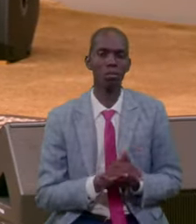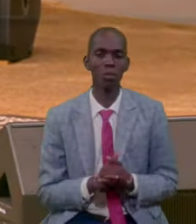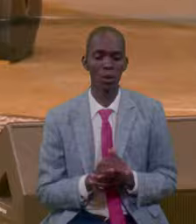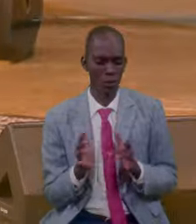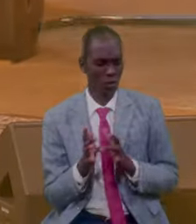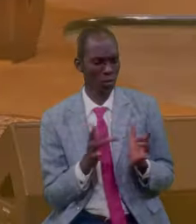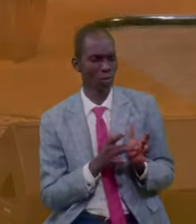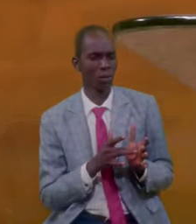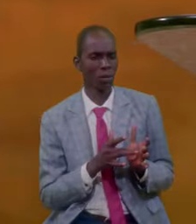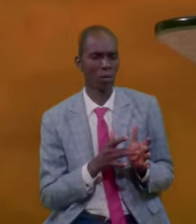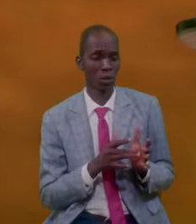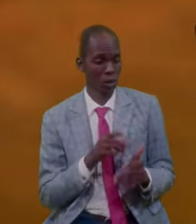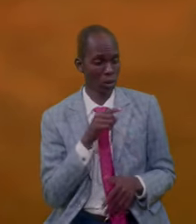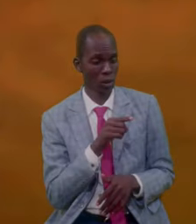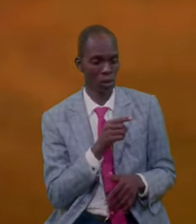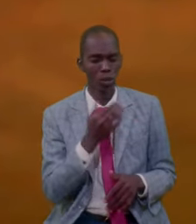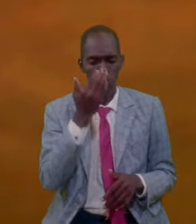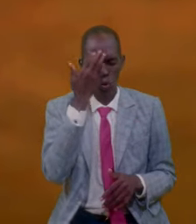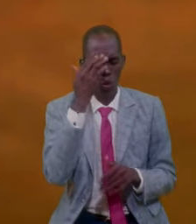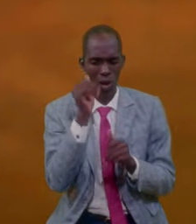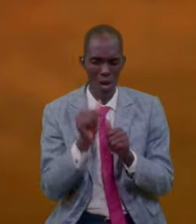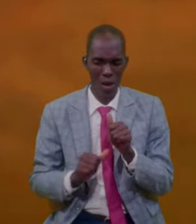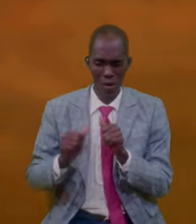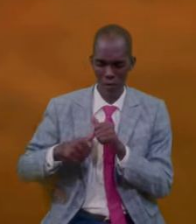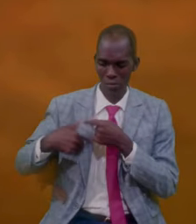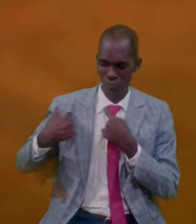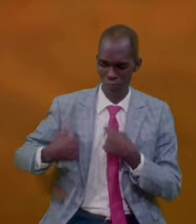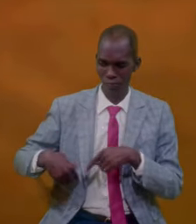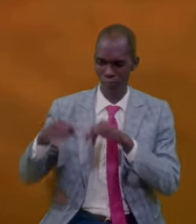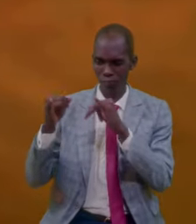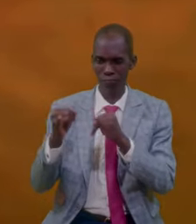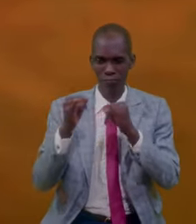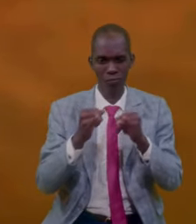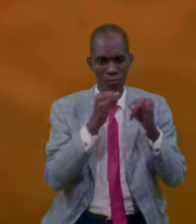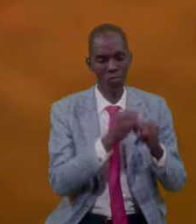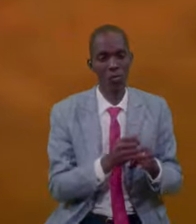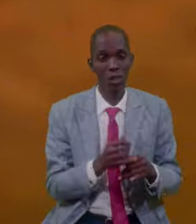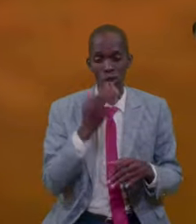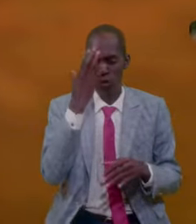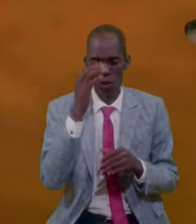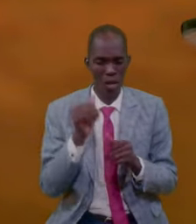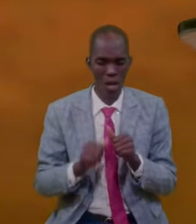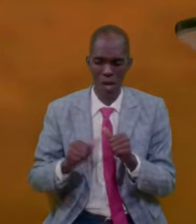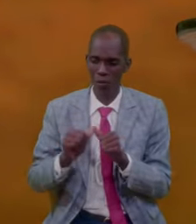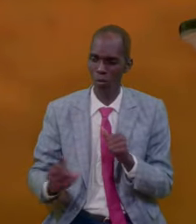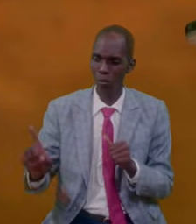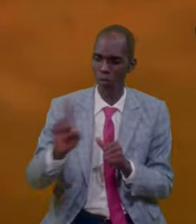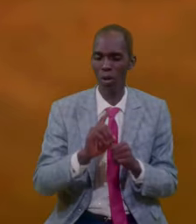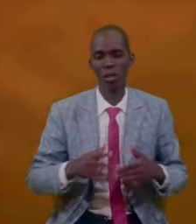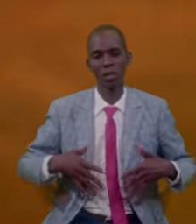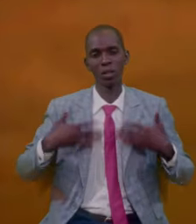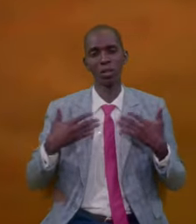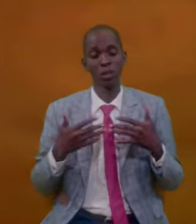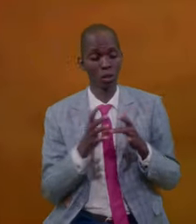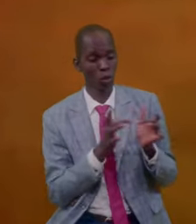Jesus, the one that knows every heart, every life, and the one that knows the